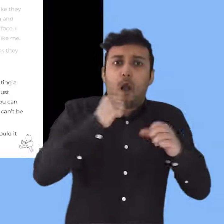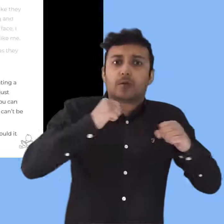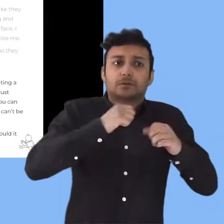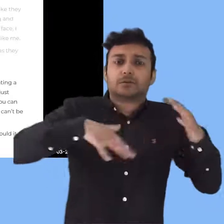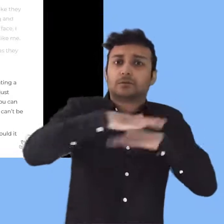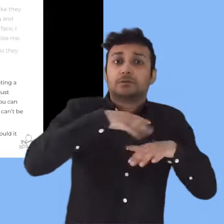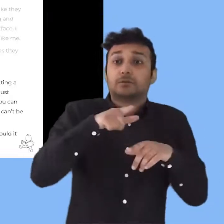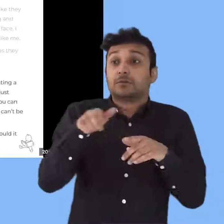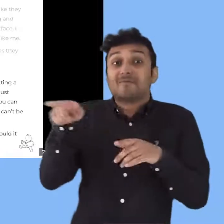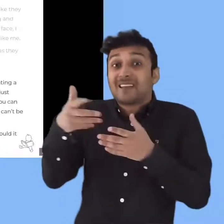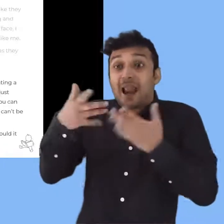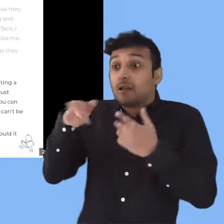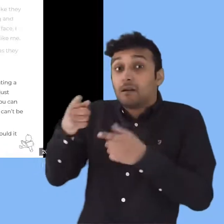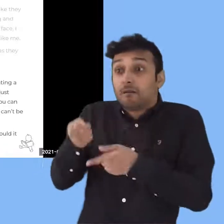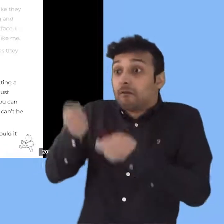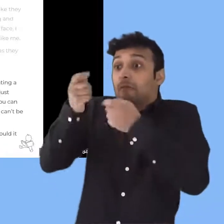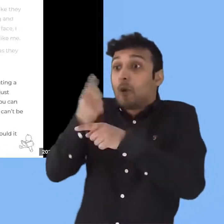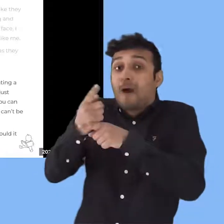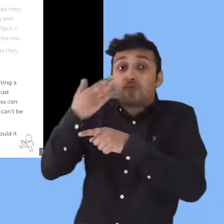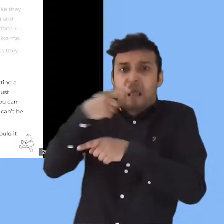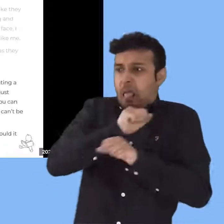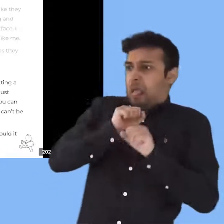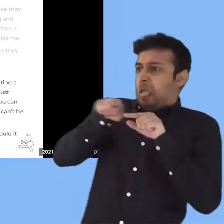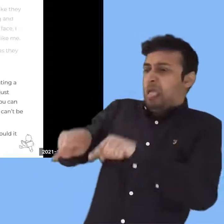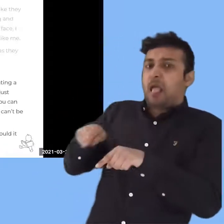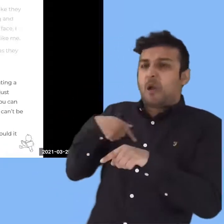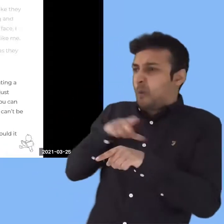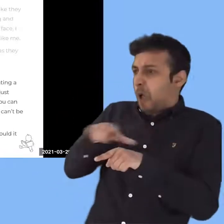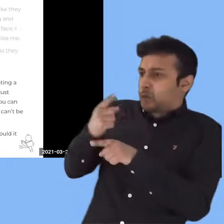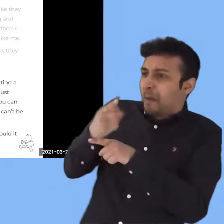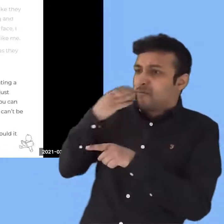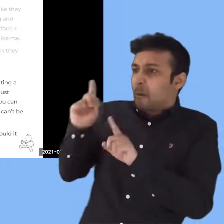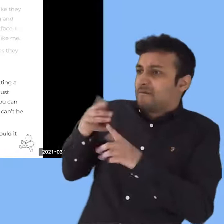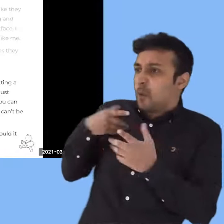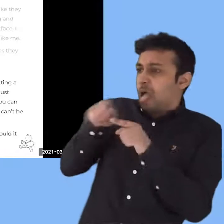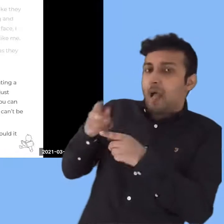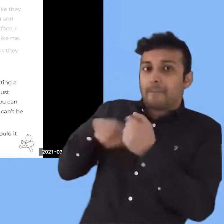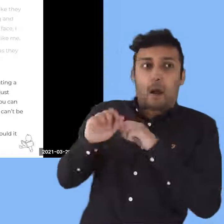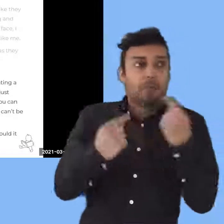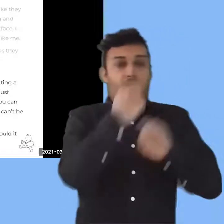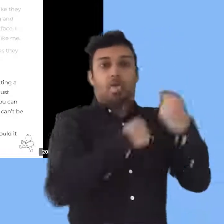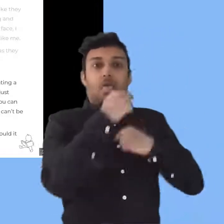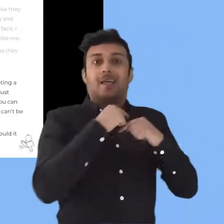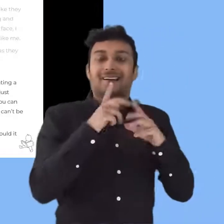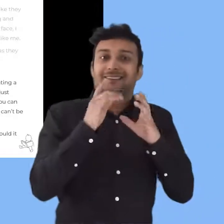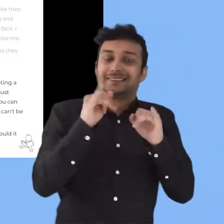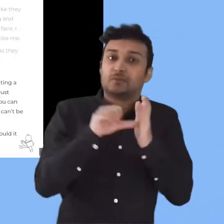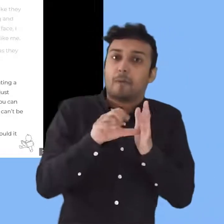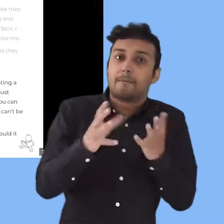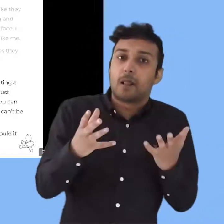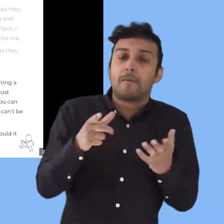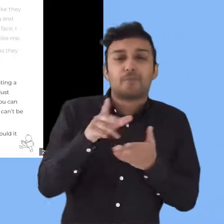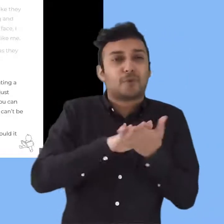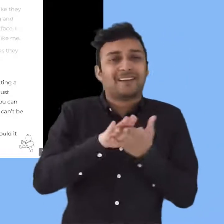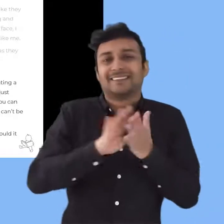run accusations of the race card, that you're playing the race card, why are you making everything about race? We really, really need to be having these